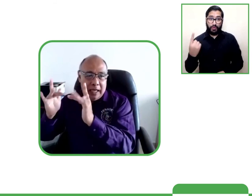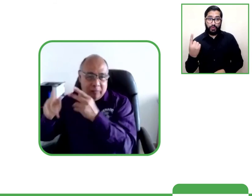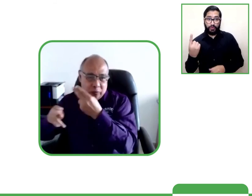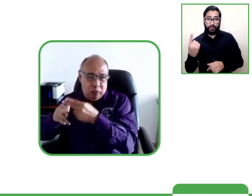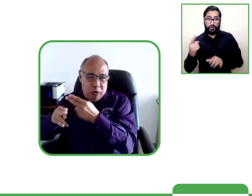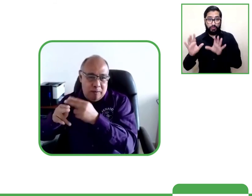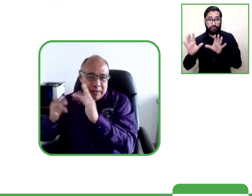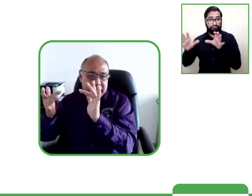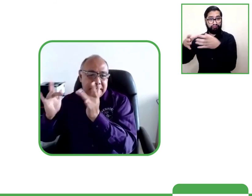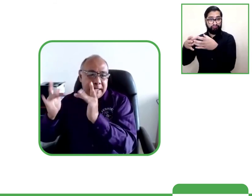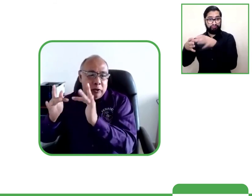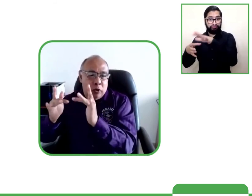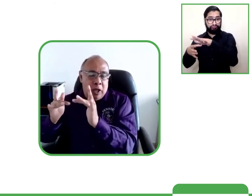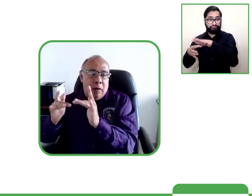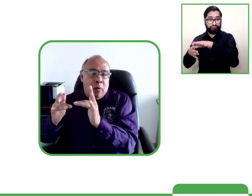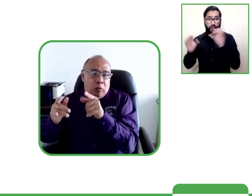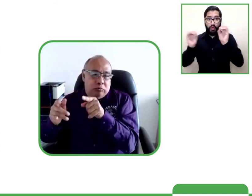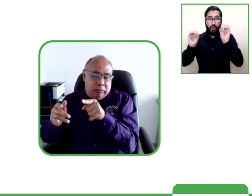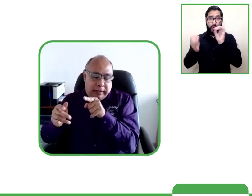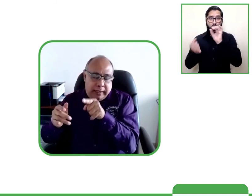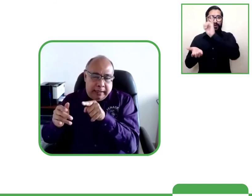is a non-profit organization,